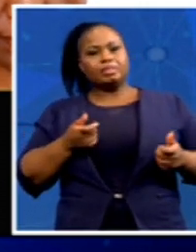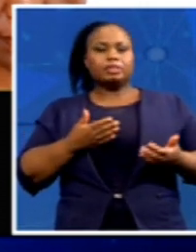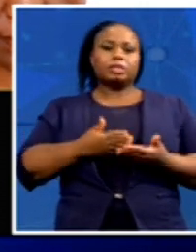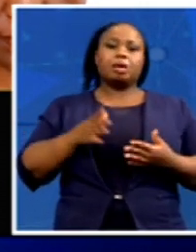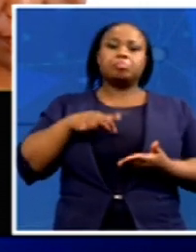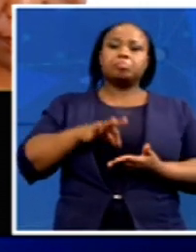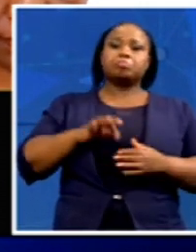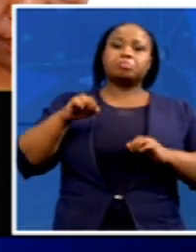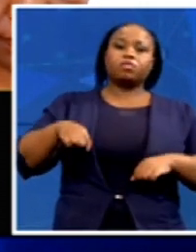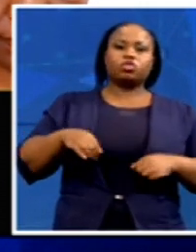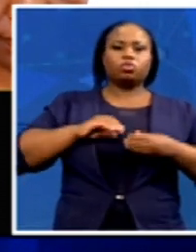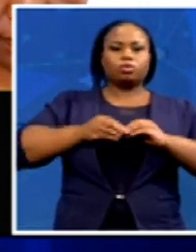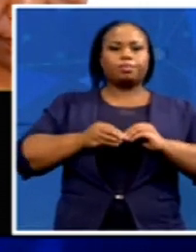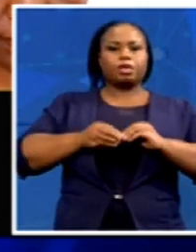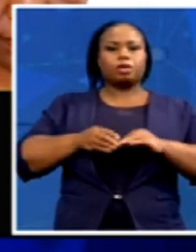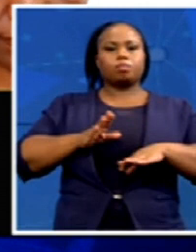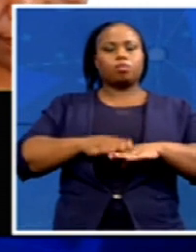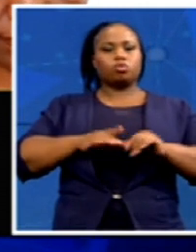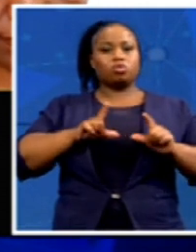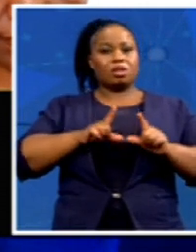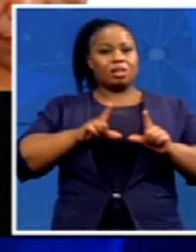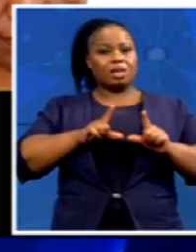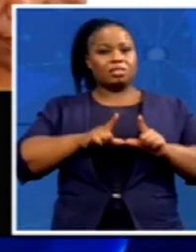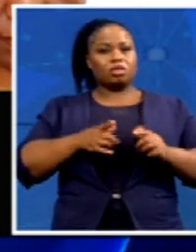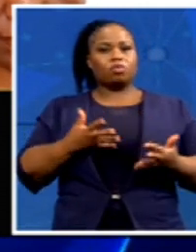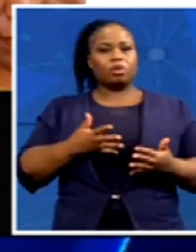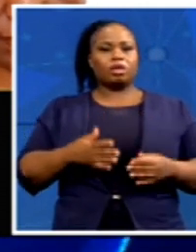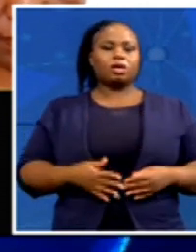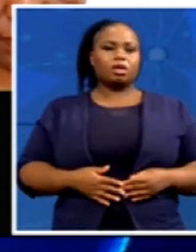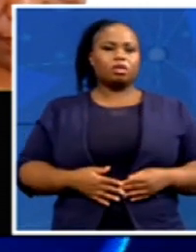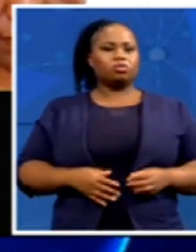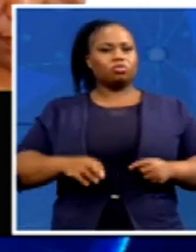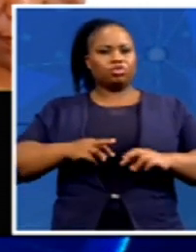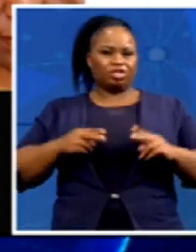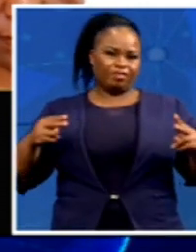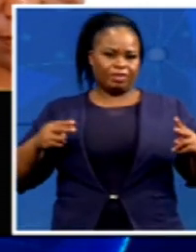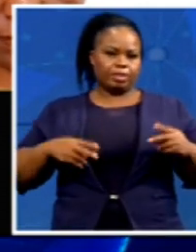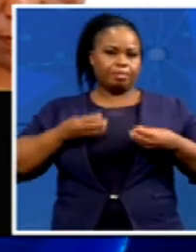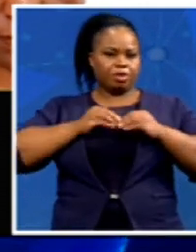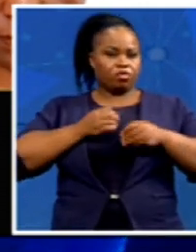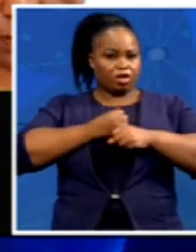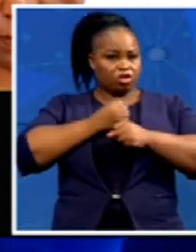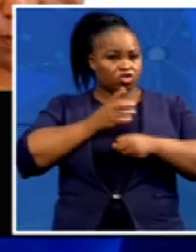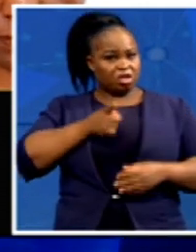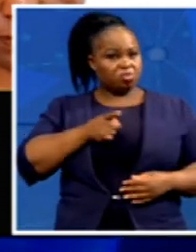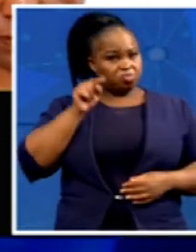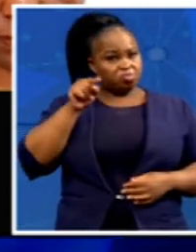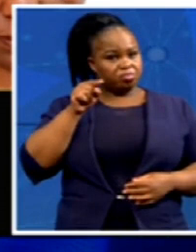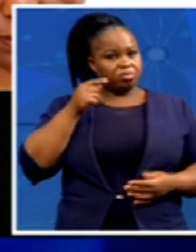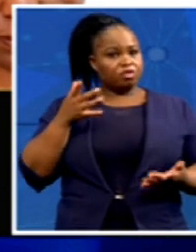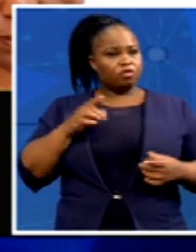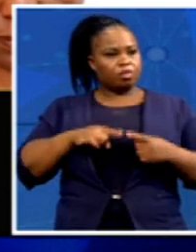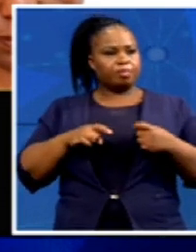the manufacturing to generic manufacturers. Are you, despite these moves from the pharma industry, are you still concerned that there could